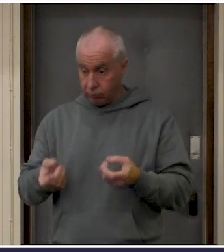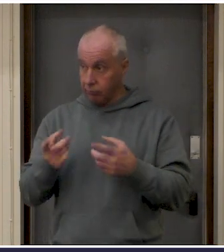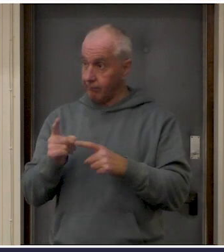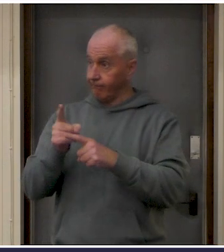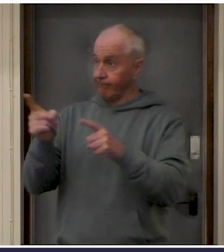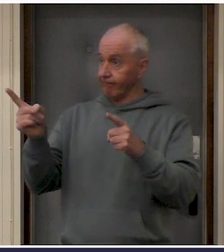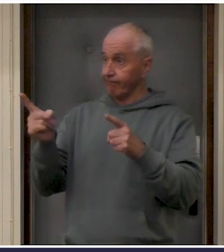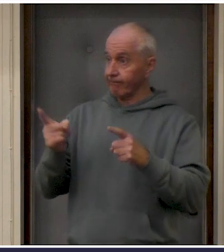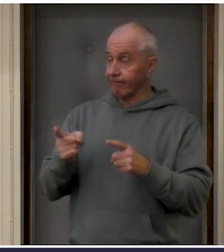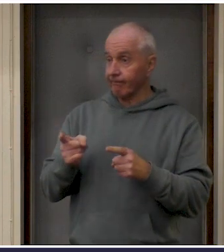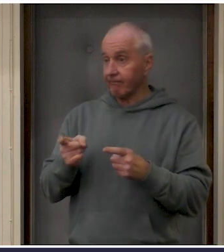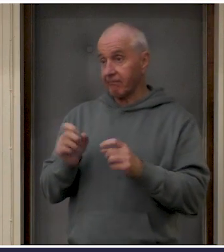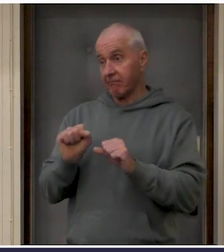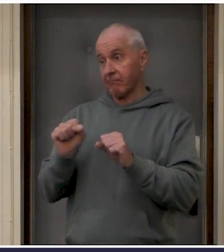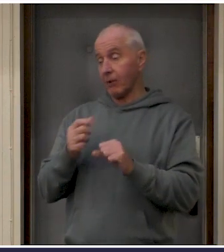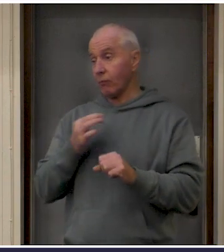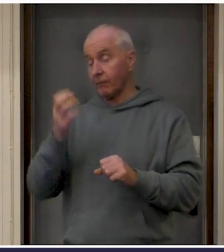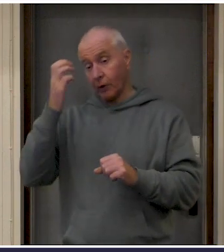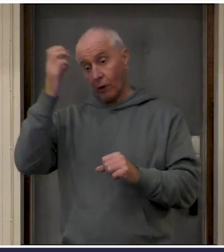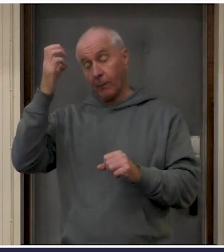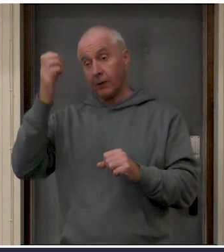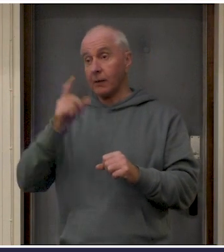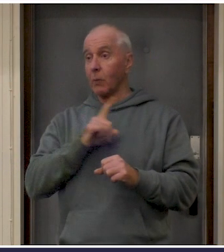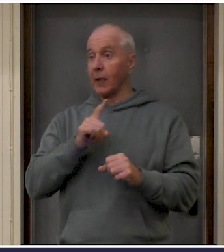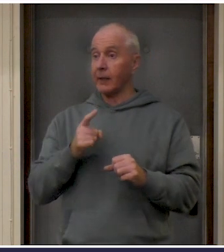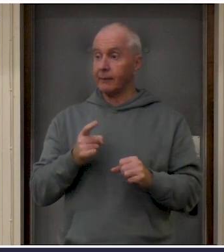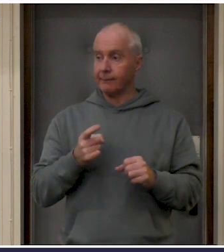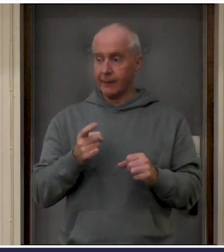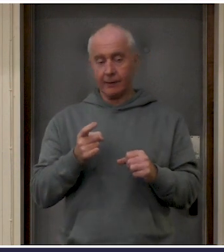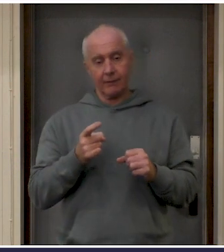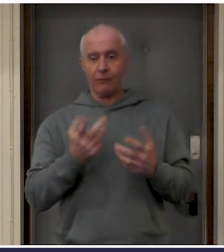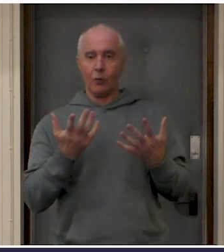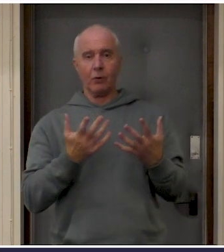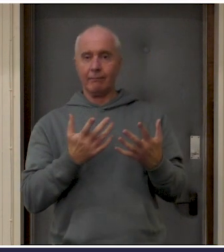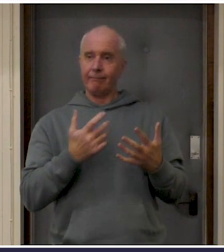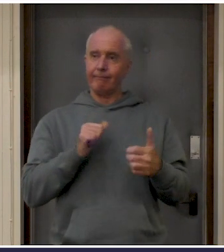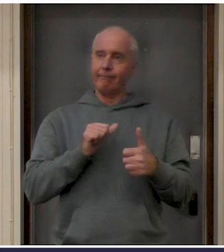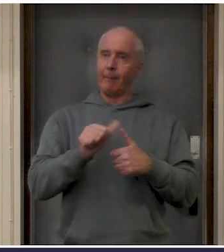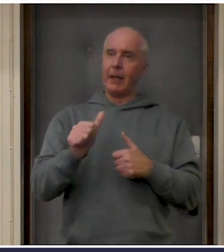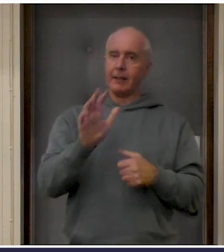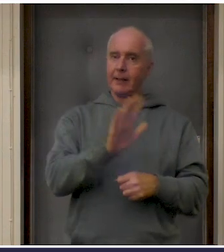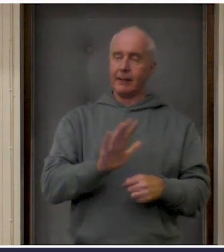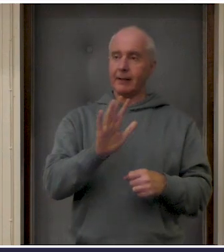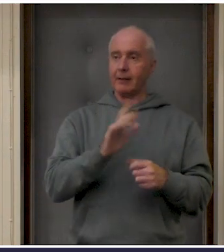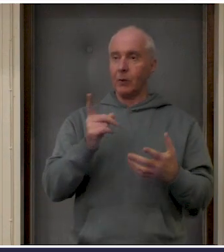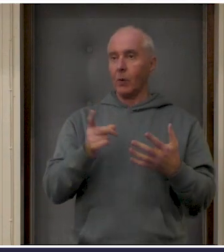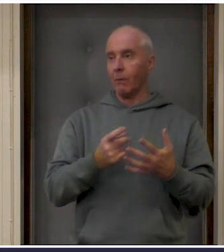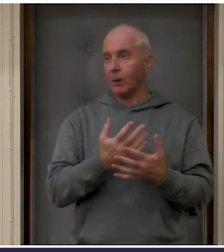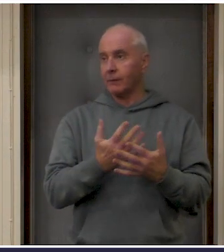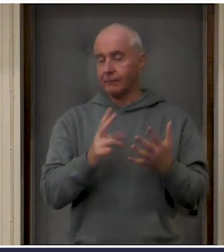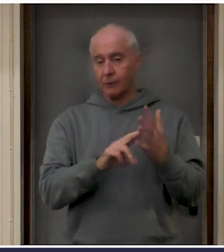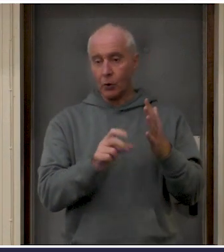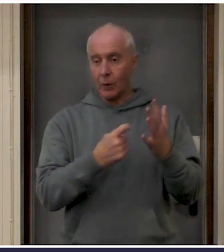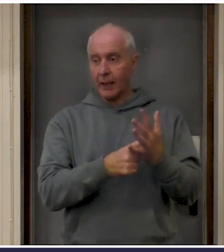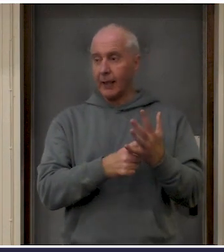risk, and the government's doing that because in our best interest that we could end up with a load of nuclear power plants that are going to really